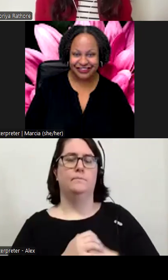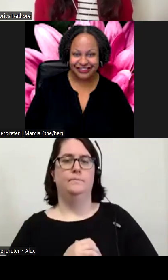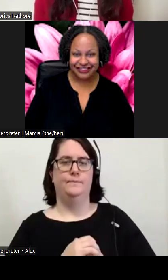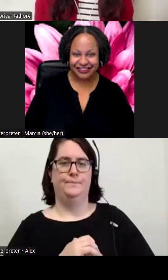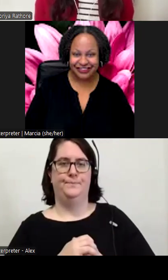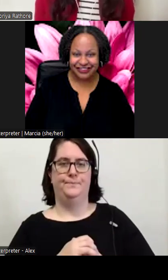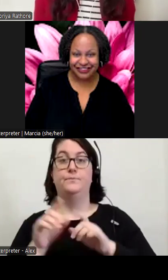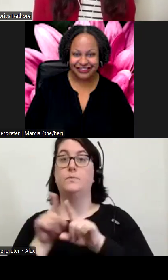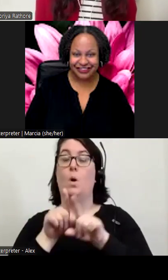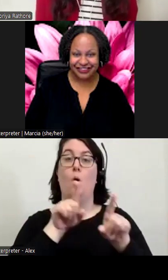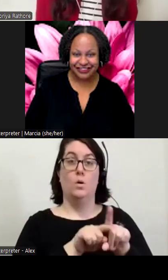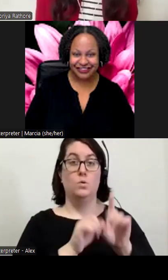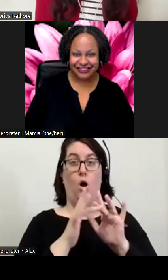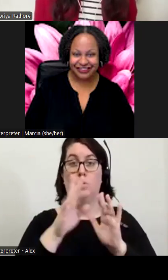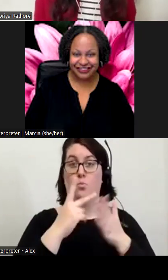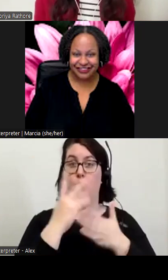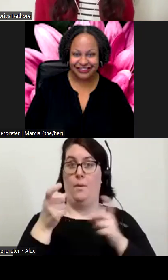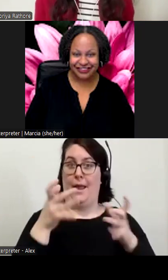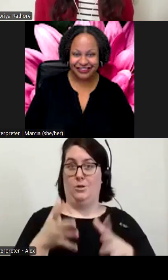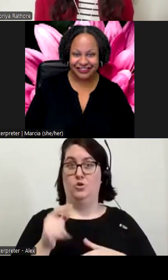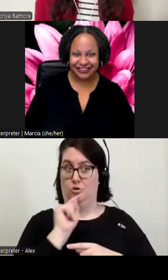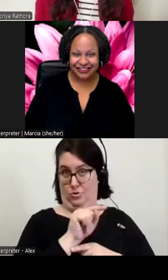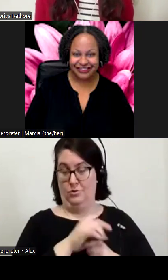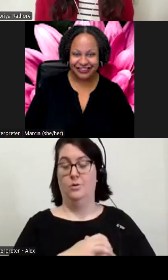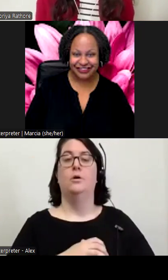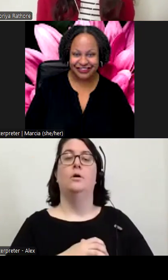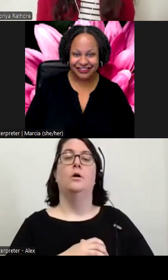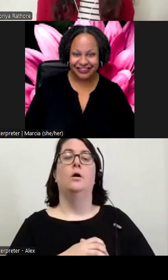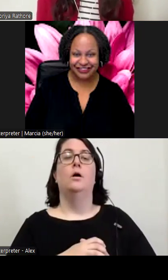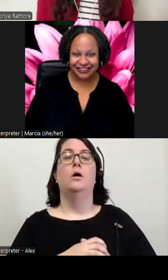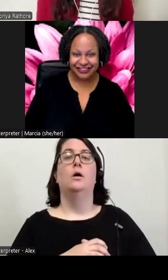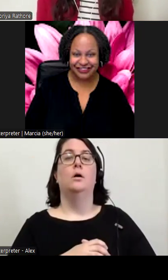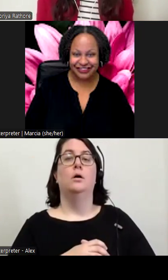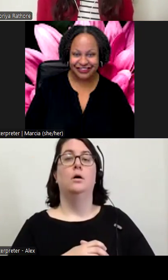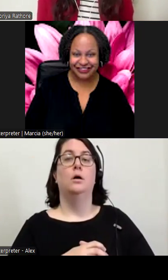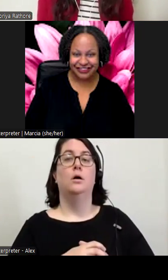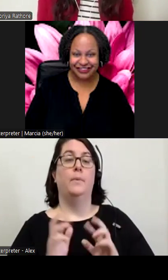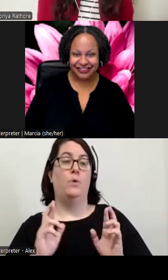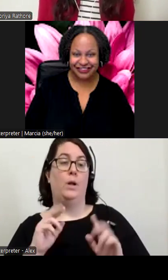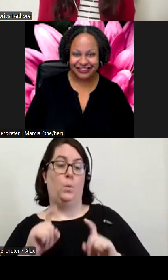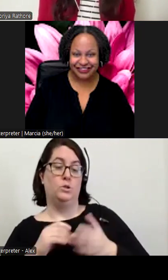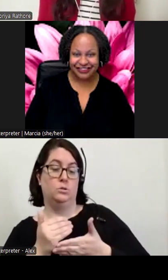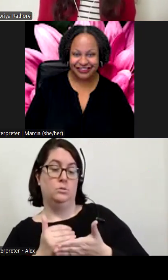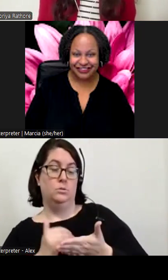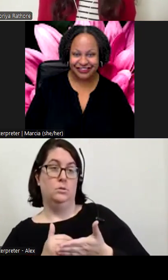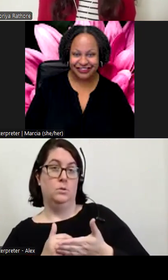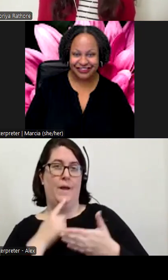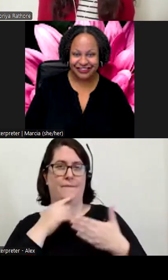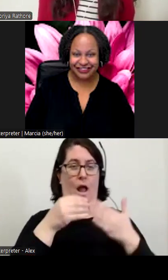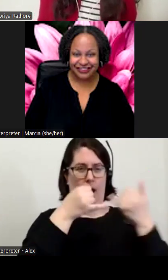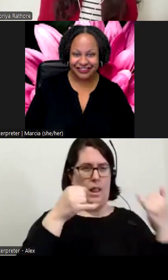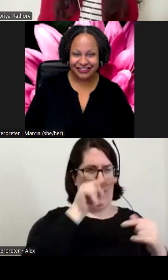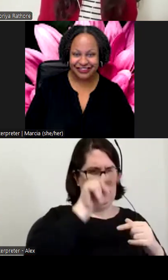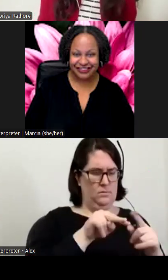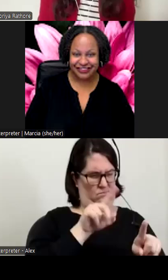Also want to contact your program manager. Have some questions prepared. If you read the guidelines and you're confused